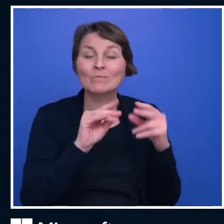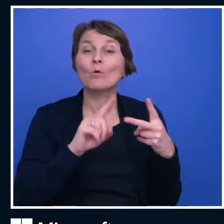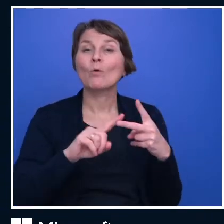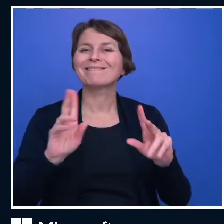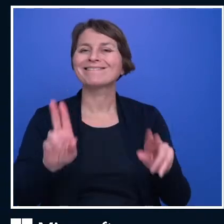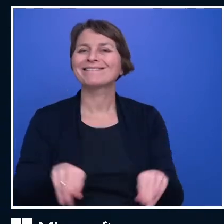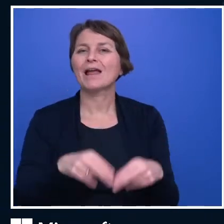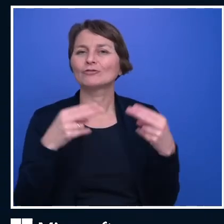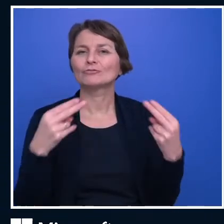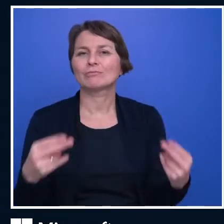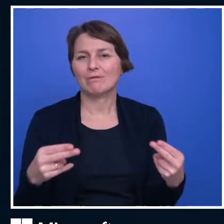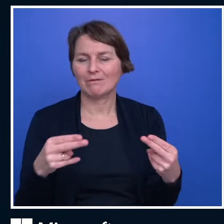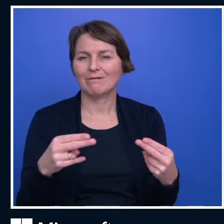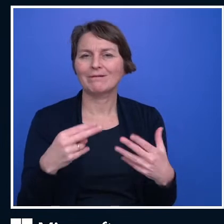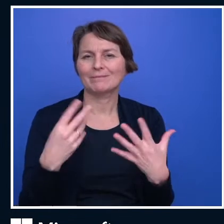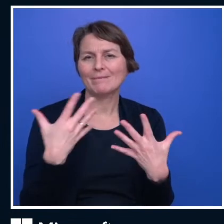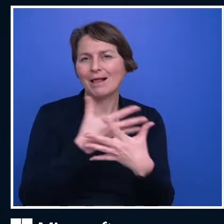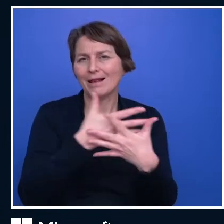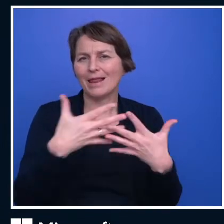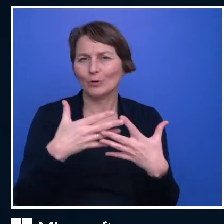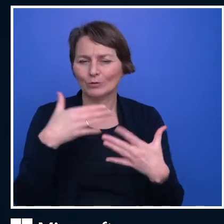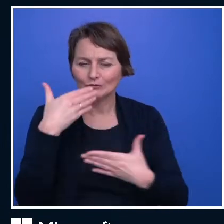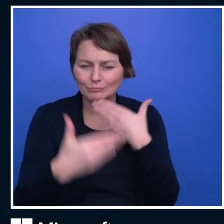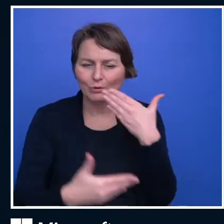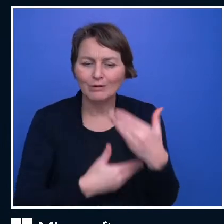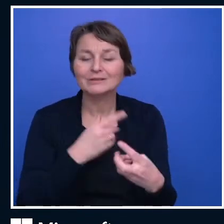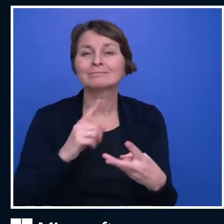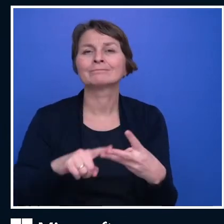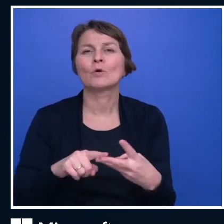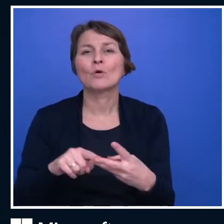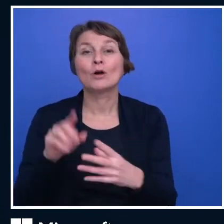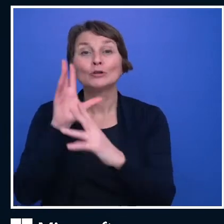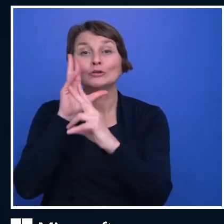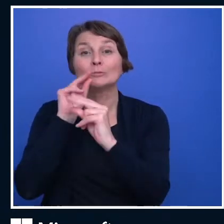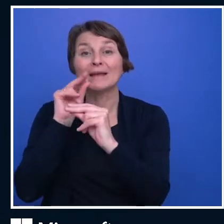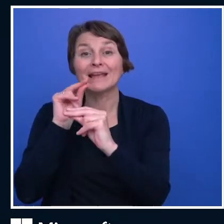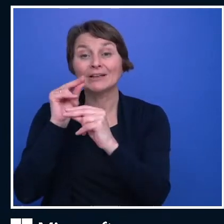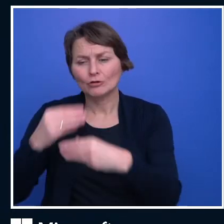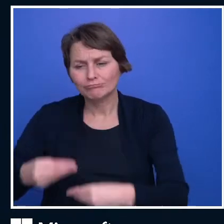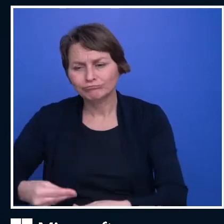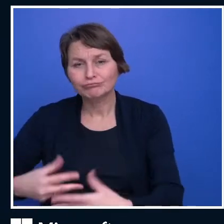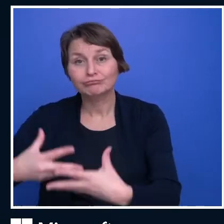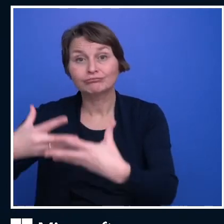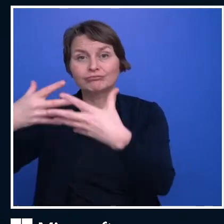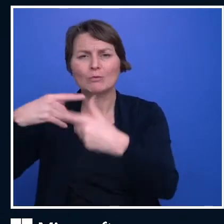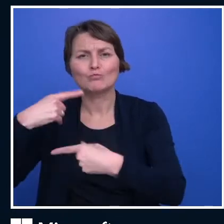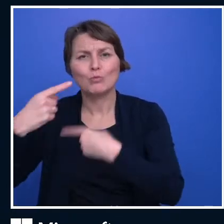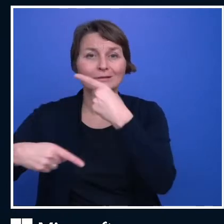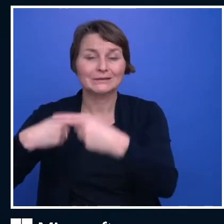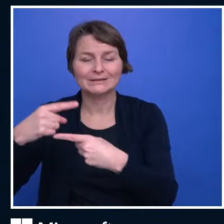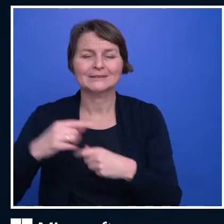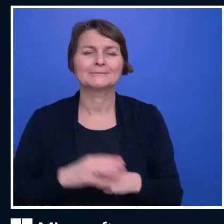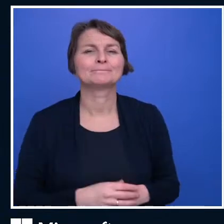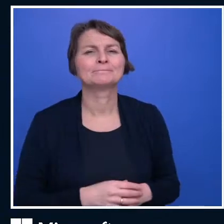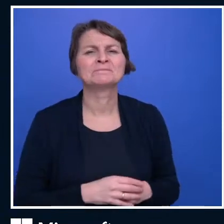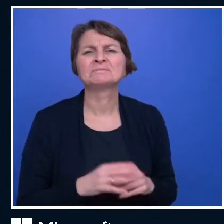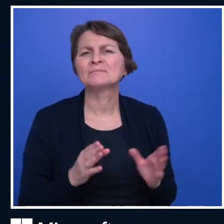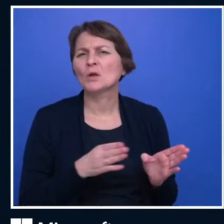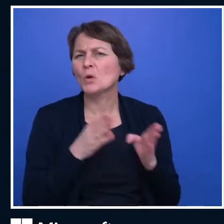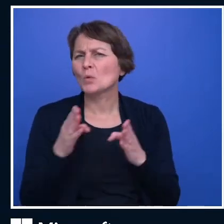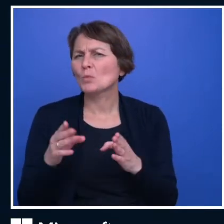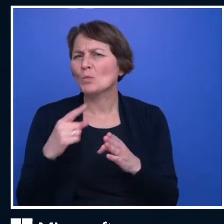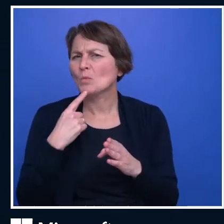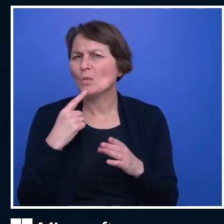speech processing, which most of them are working together. Another area which is not very much explored is digital signal processing with